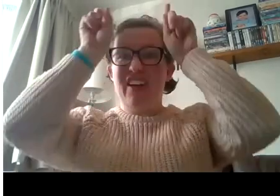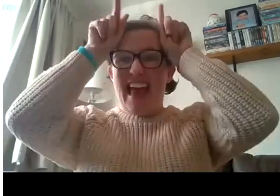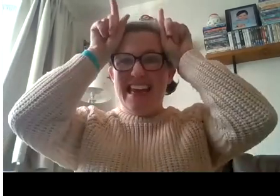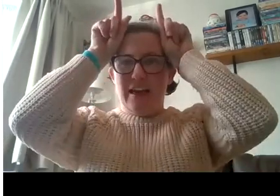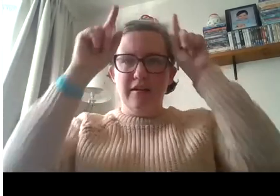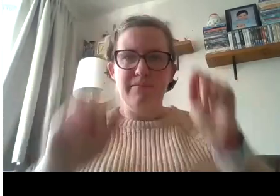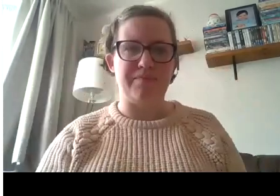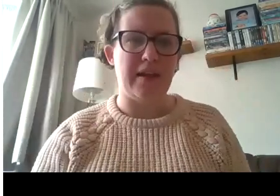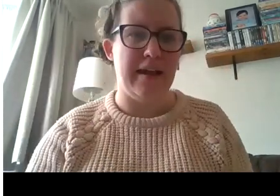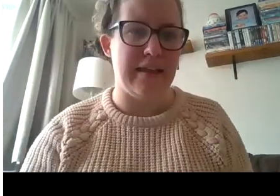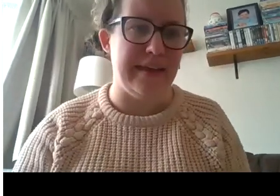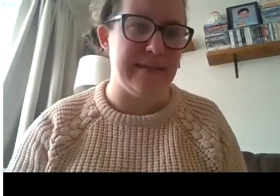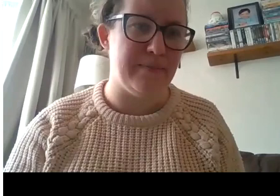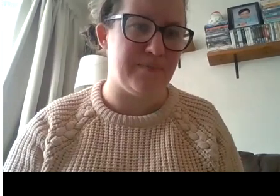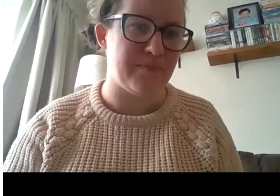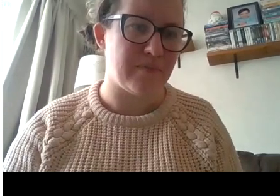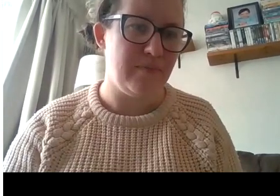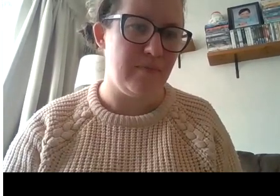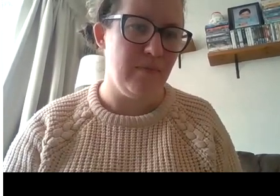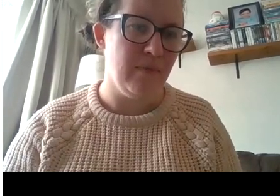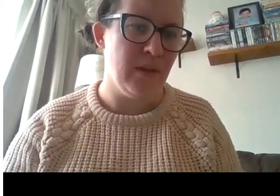picture of an alien, like these,